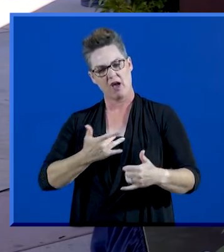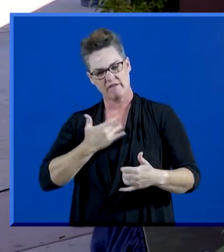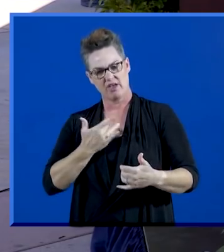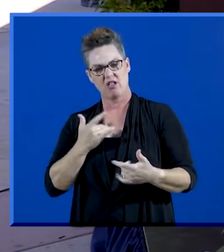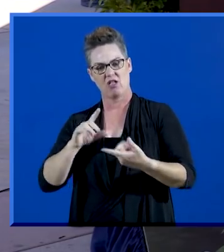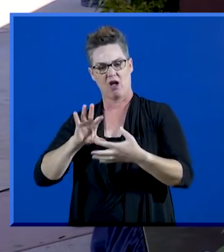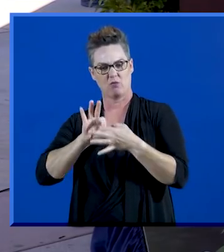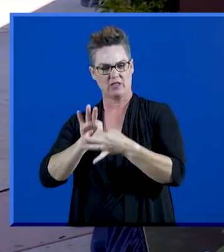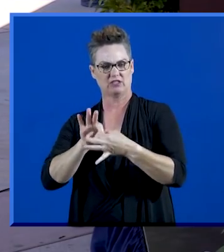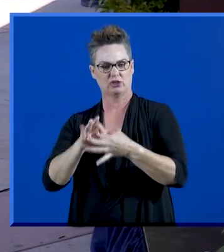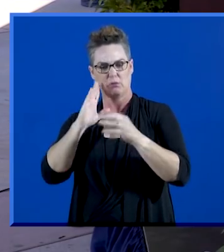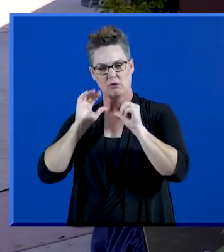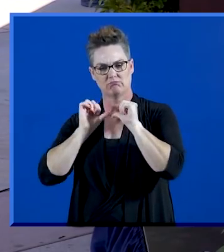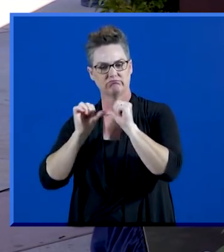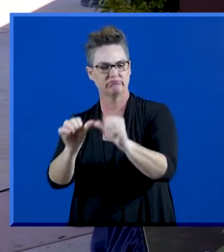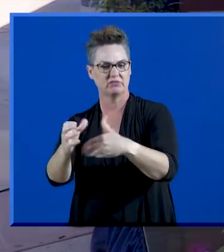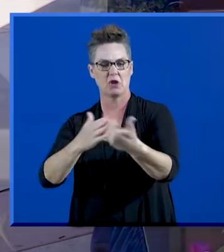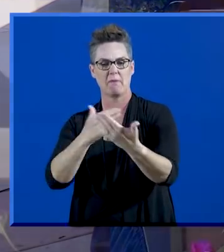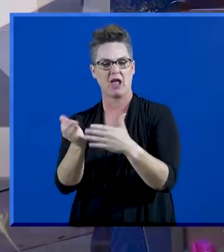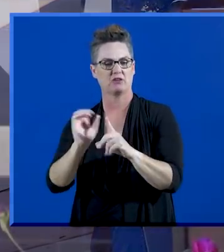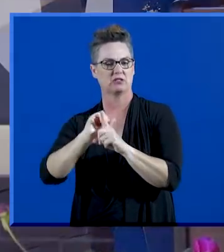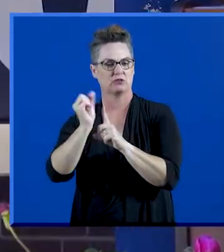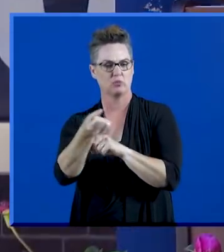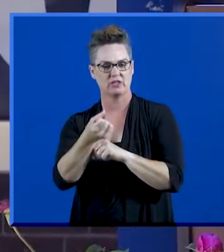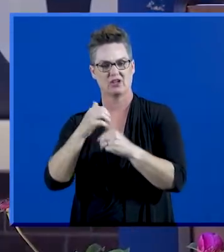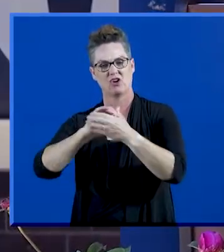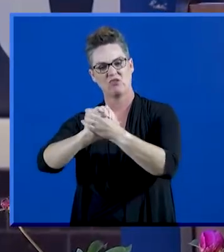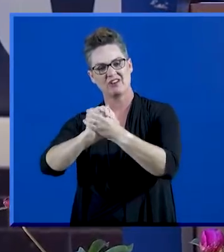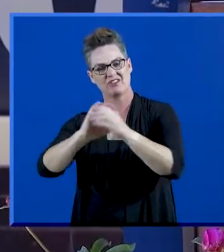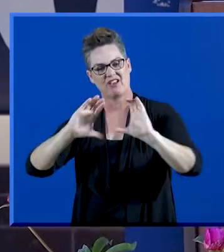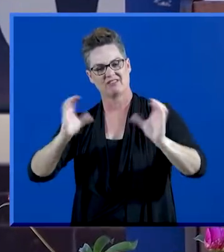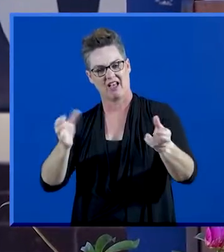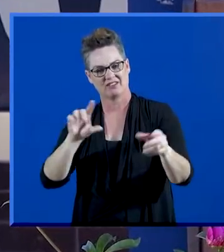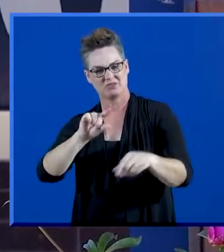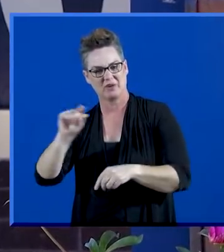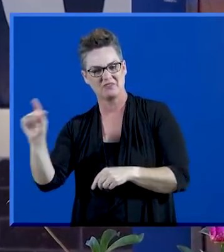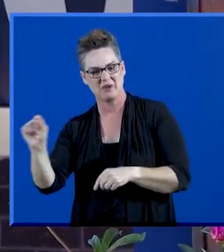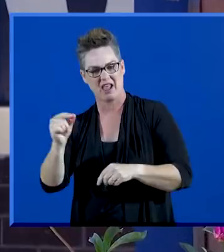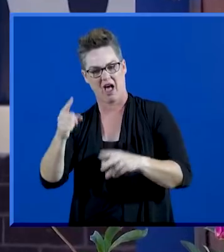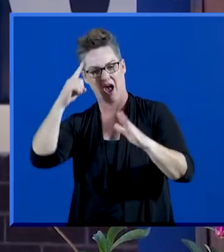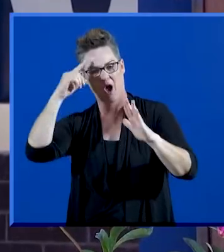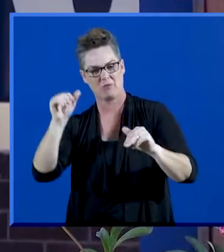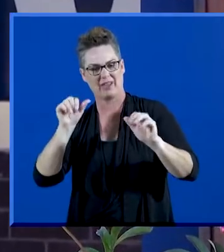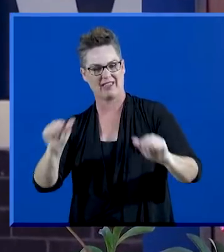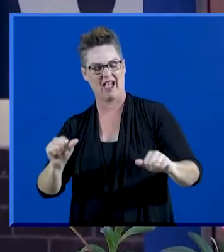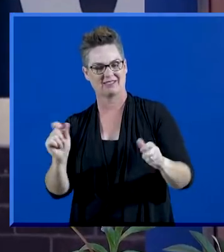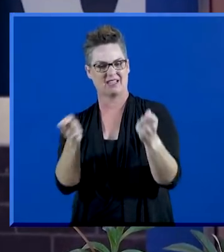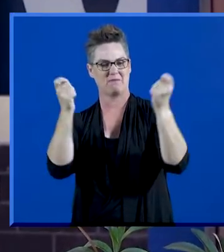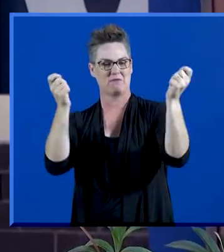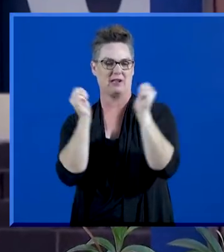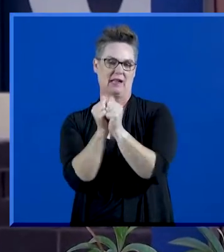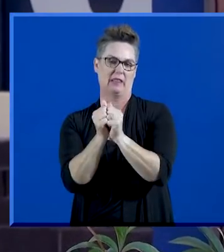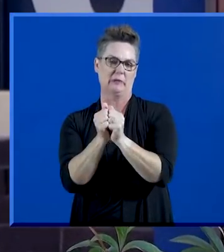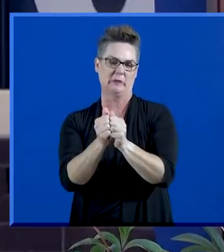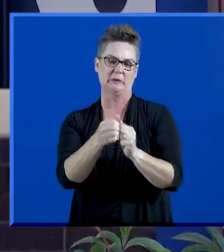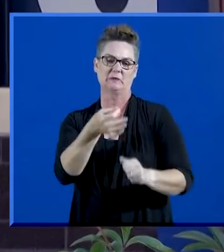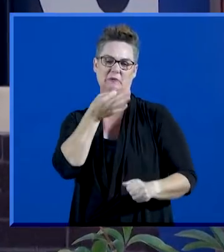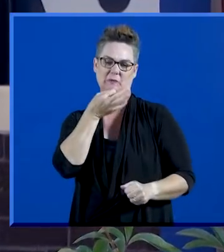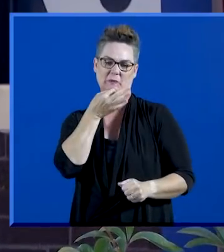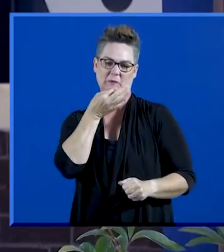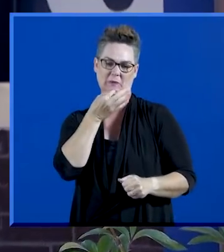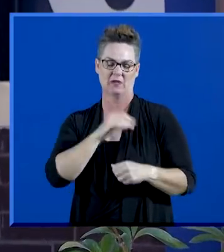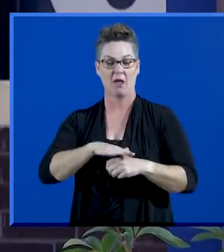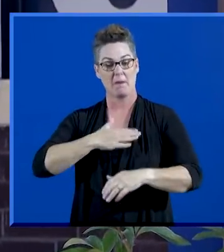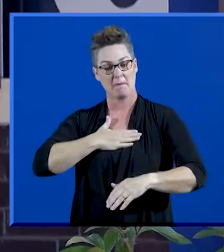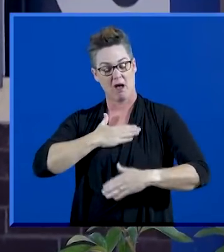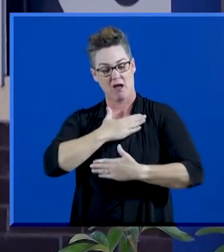can't physically see our friends, I have faith that our relationships will persist no matter the circumstances. Congratulations to the class of